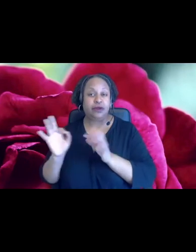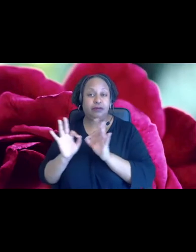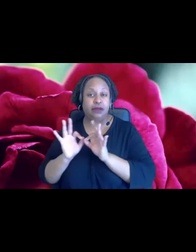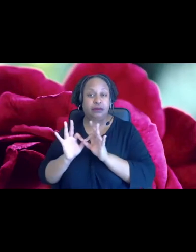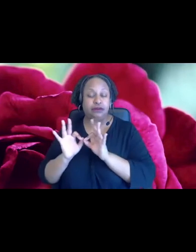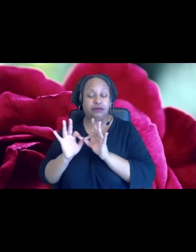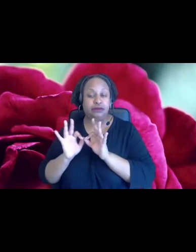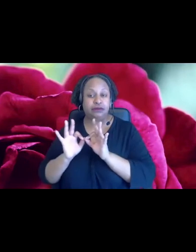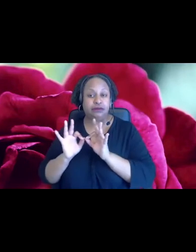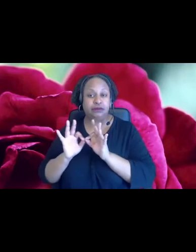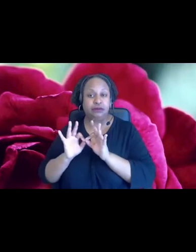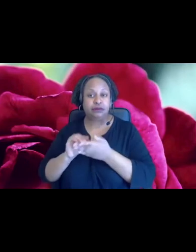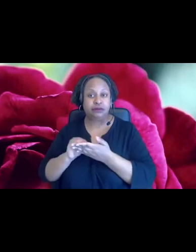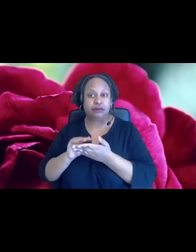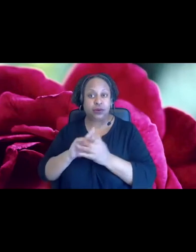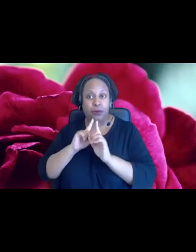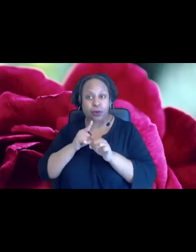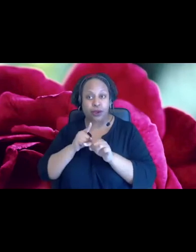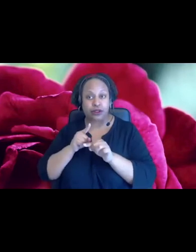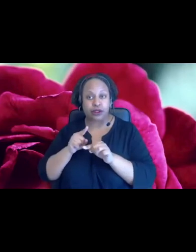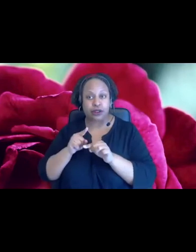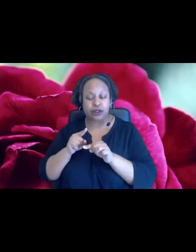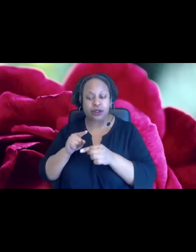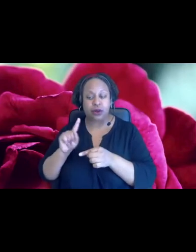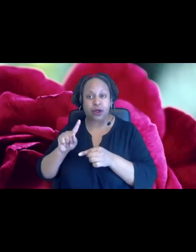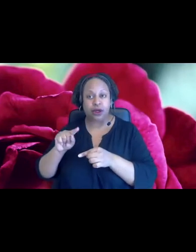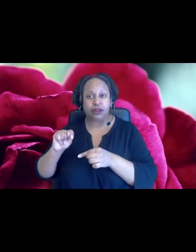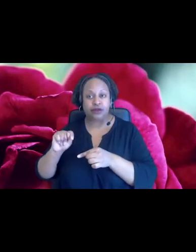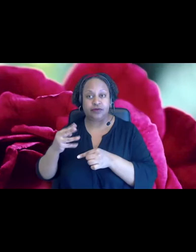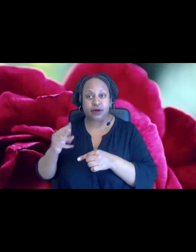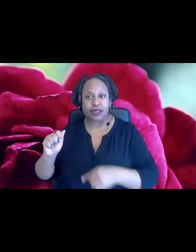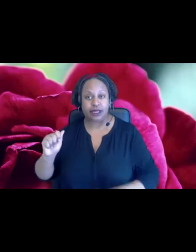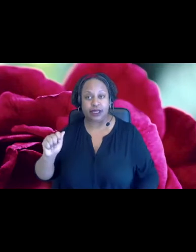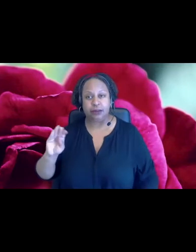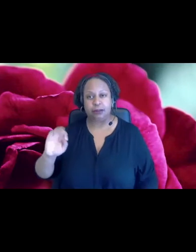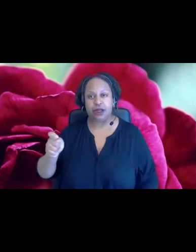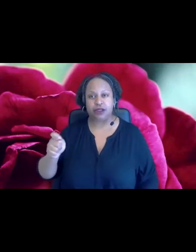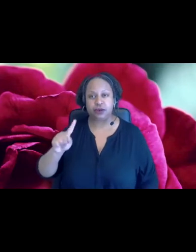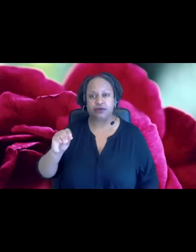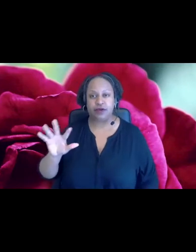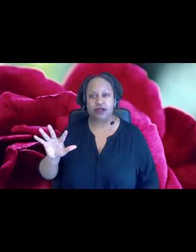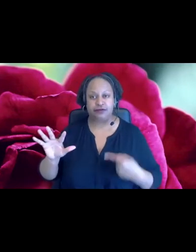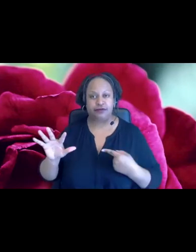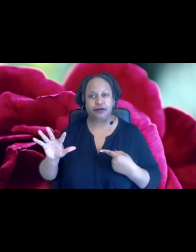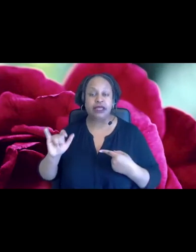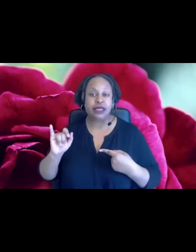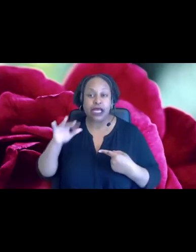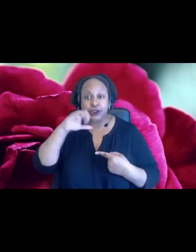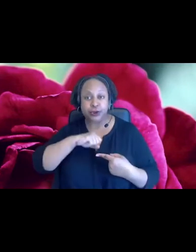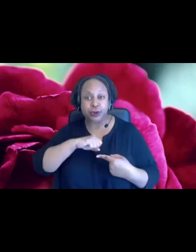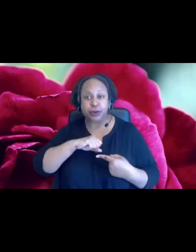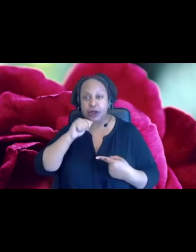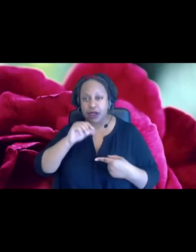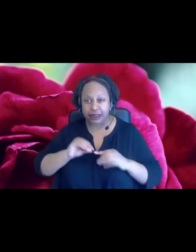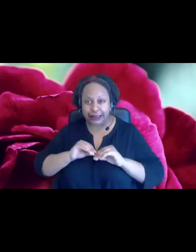reported as box 105, and assuming it is not clearly income